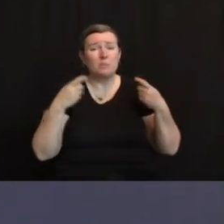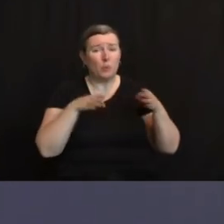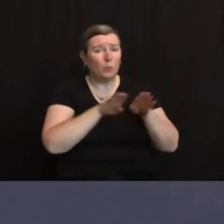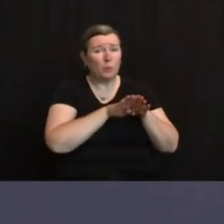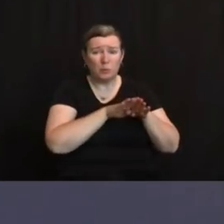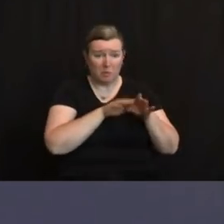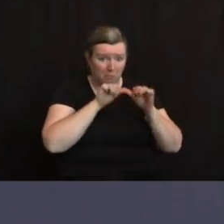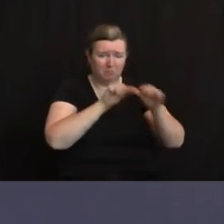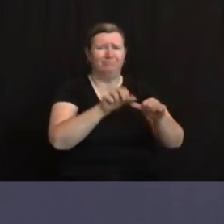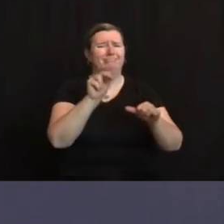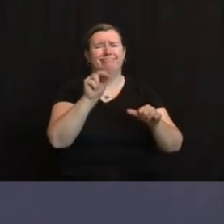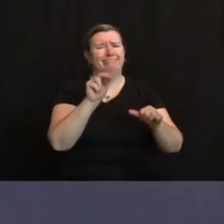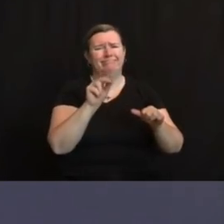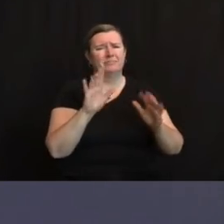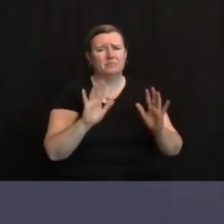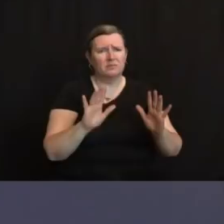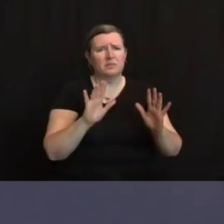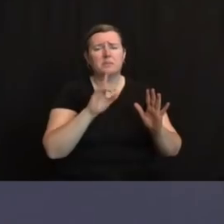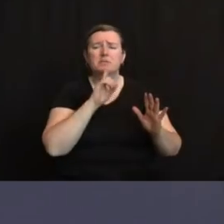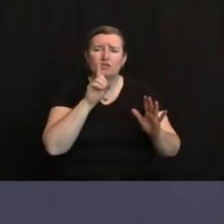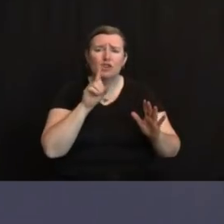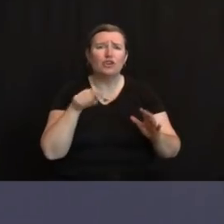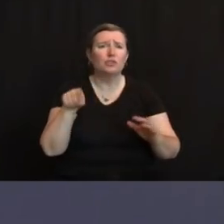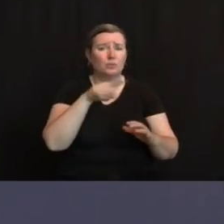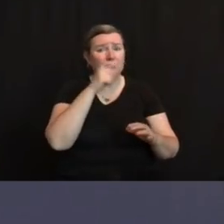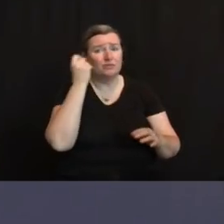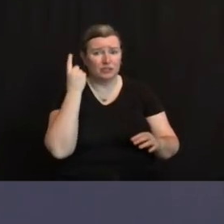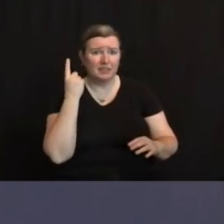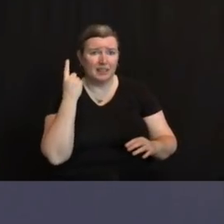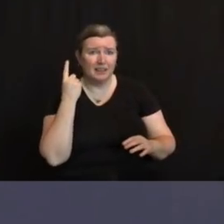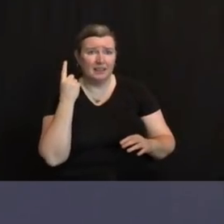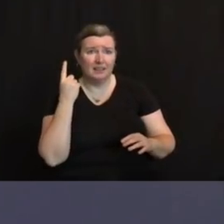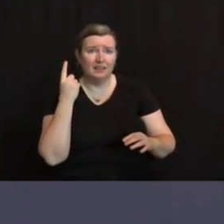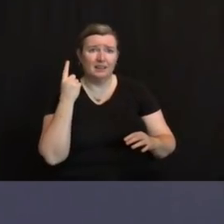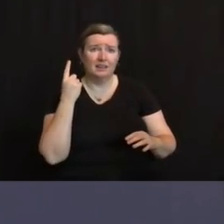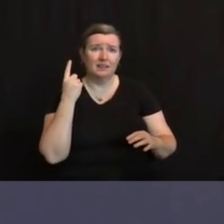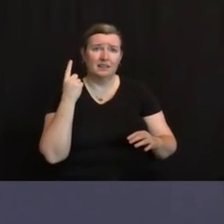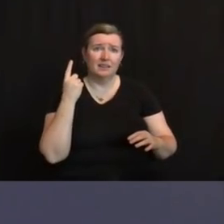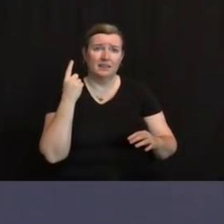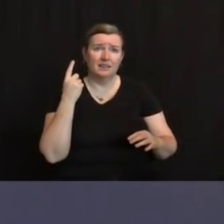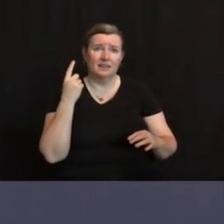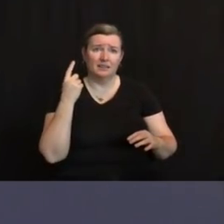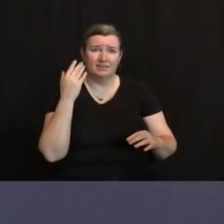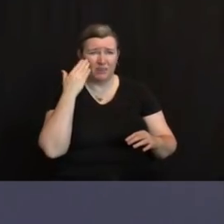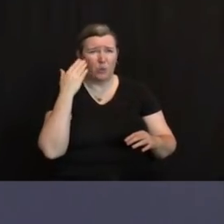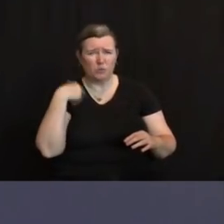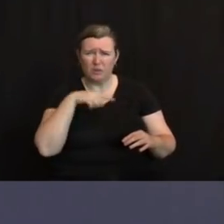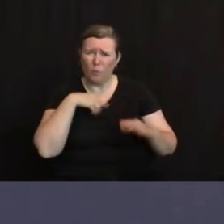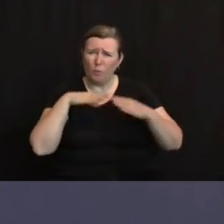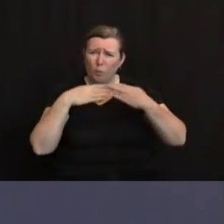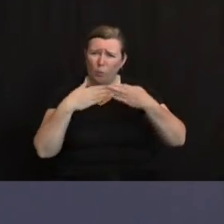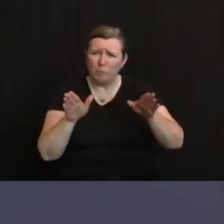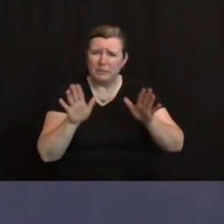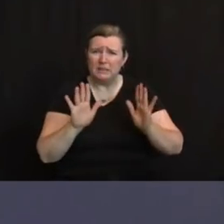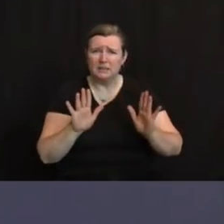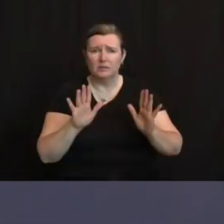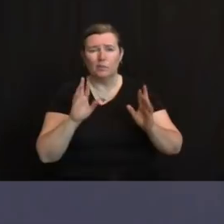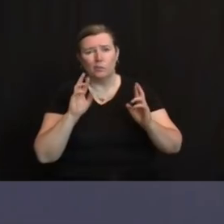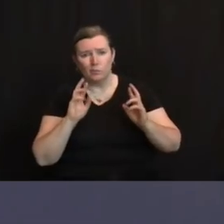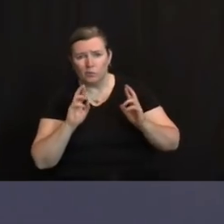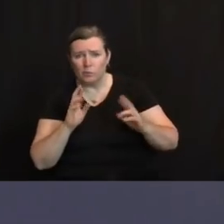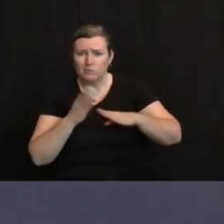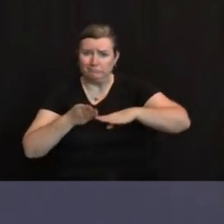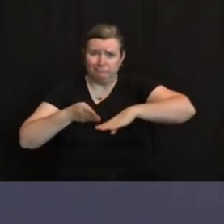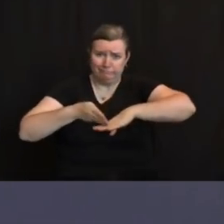and I want to make sure people know that and they hear that. We hope, if we continue to make progress, we hope